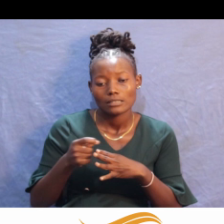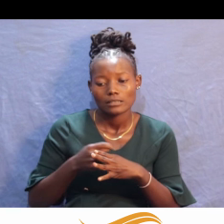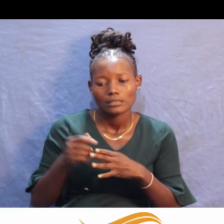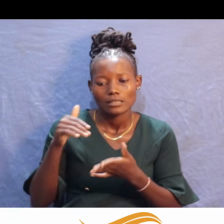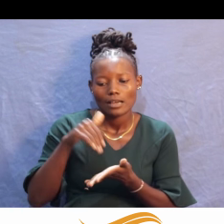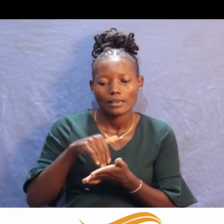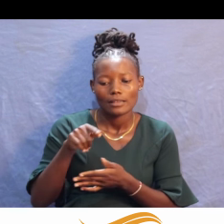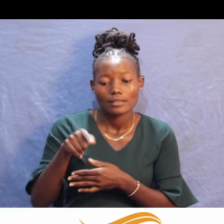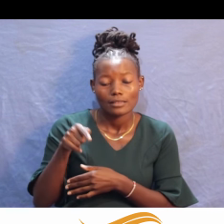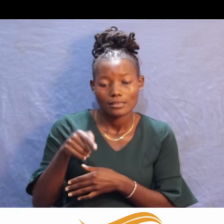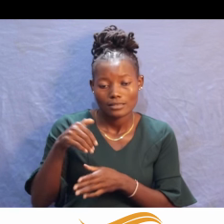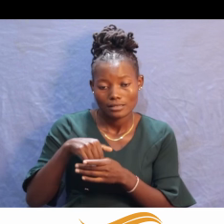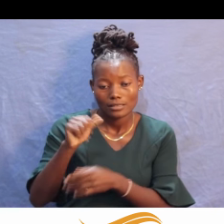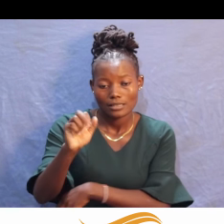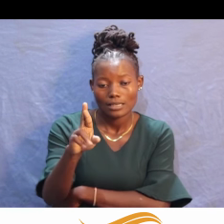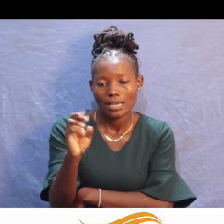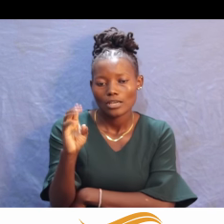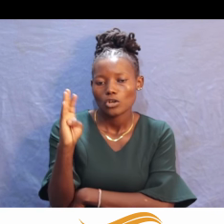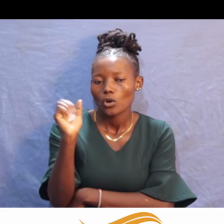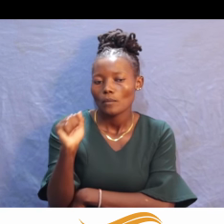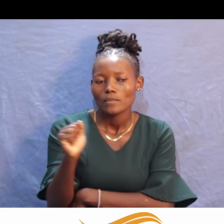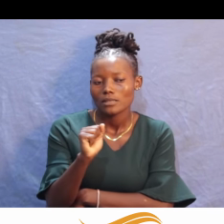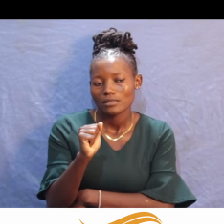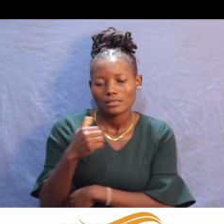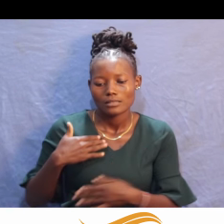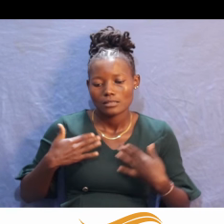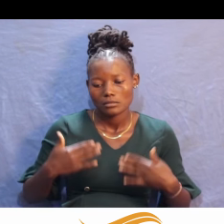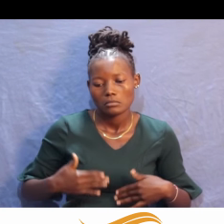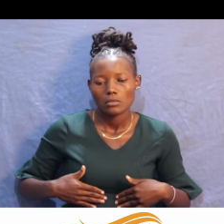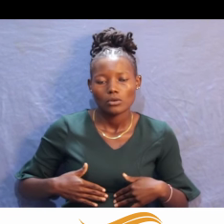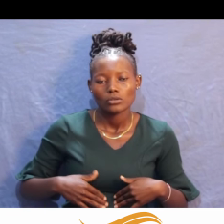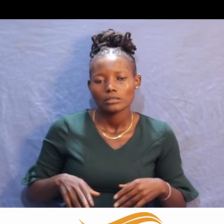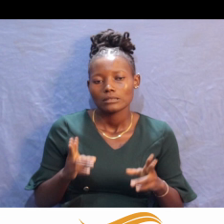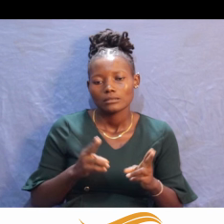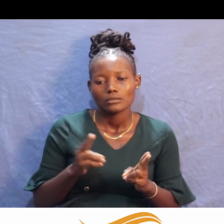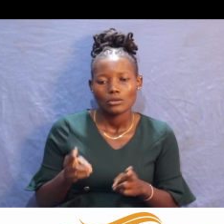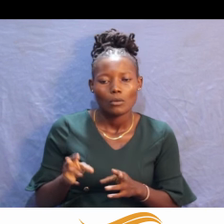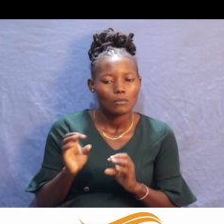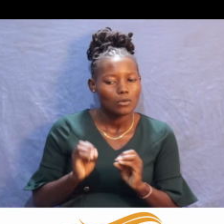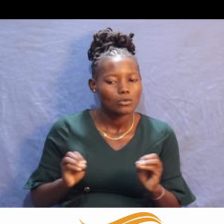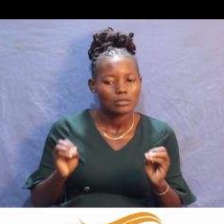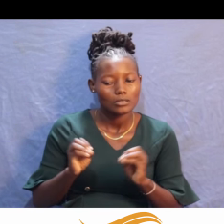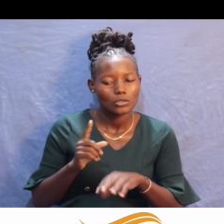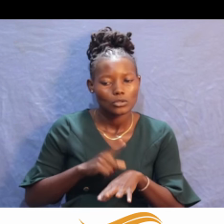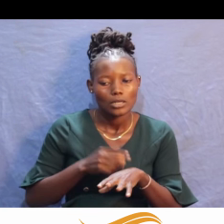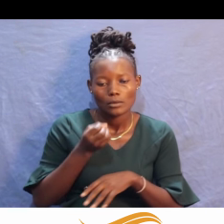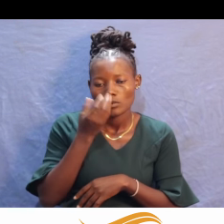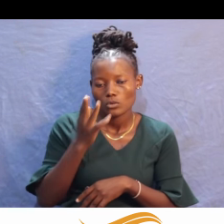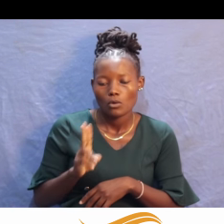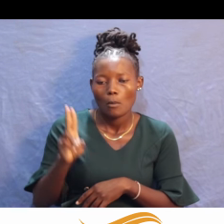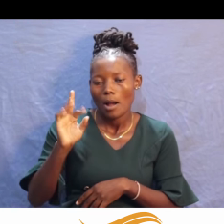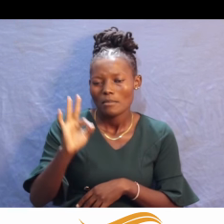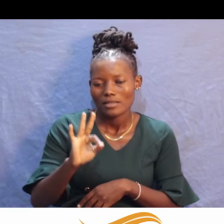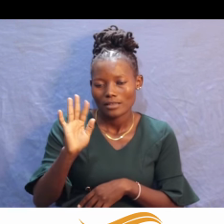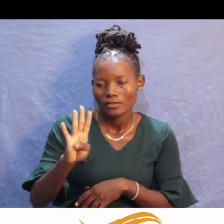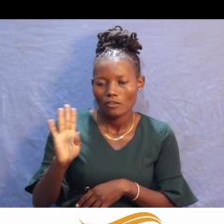is anaerobic. The body's not very efficiently burning oxygen here. As you warm up, 3, 4, 5 minutes